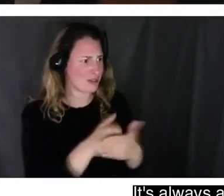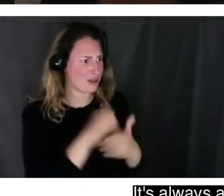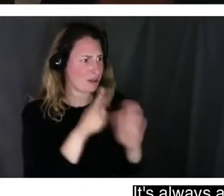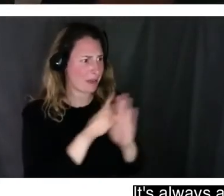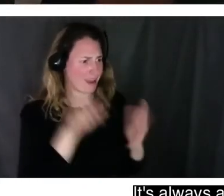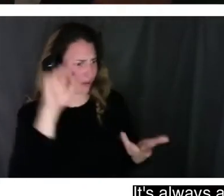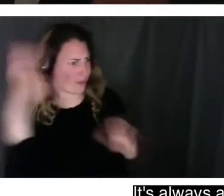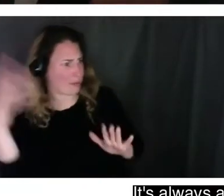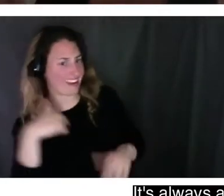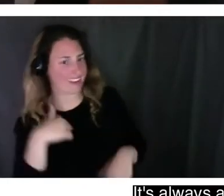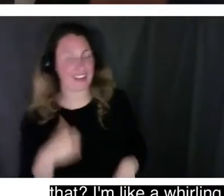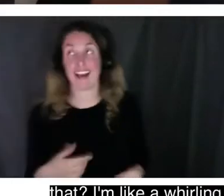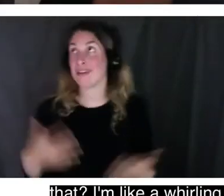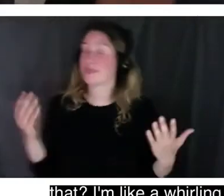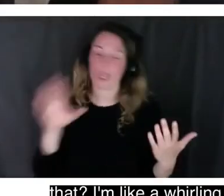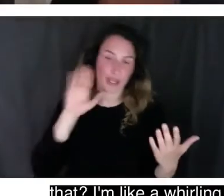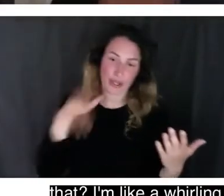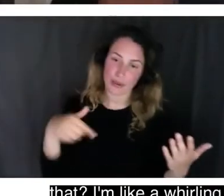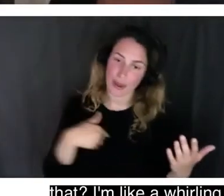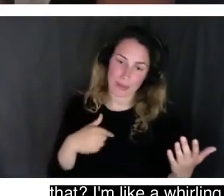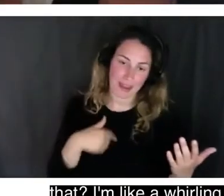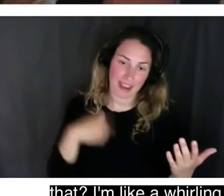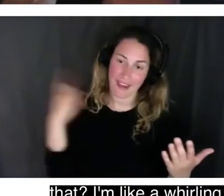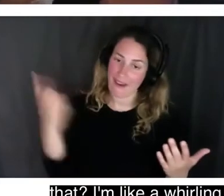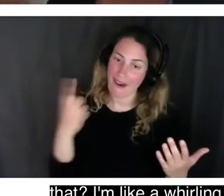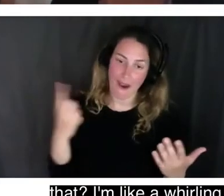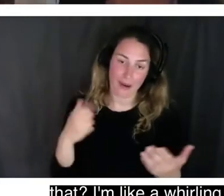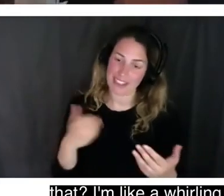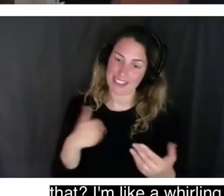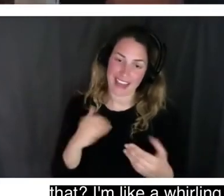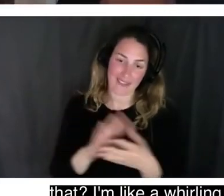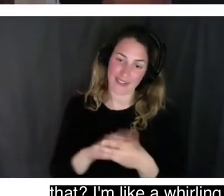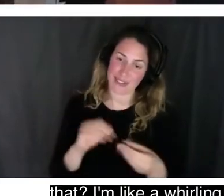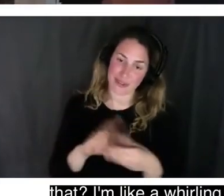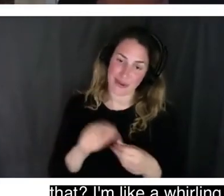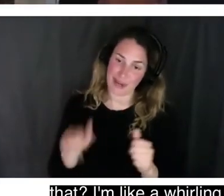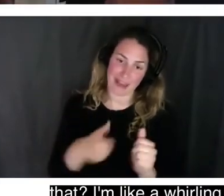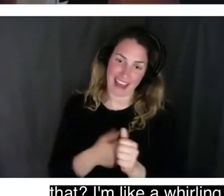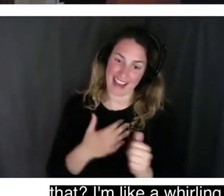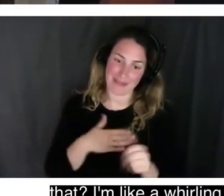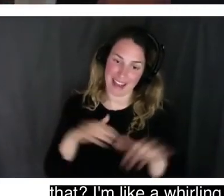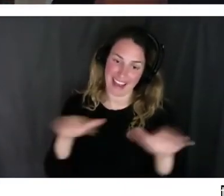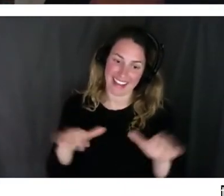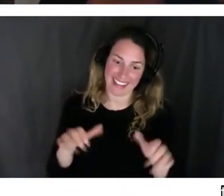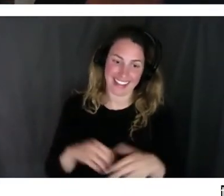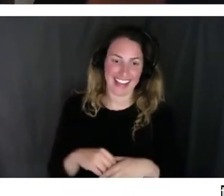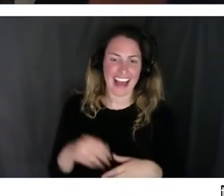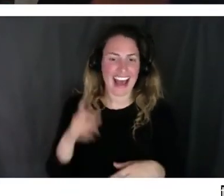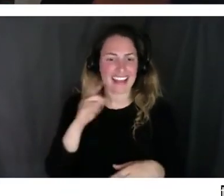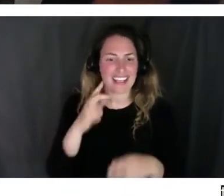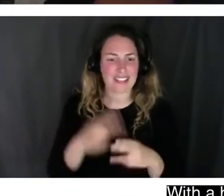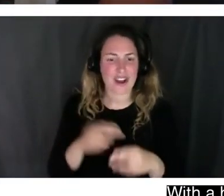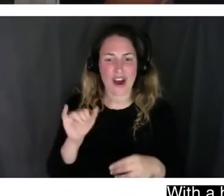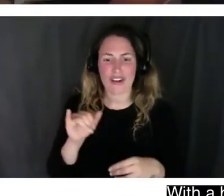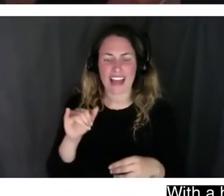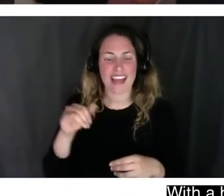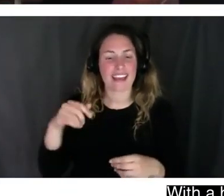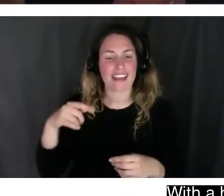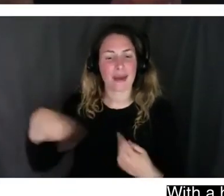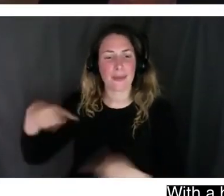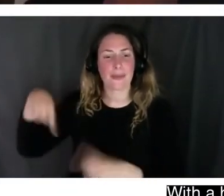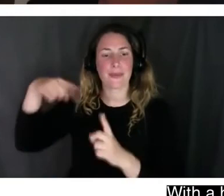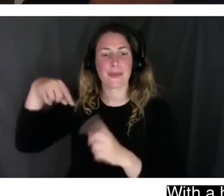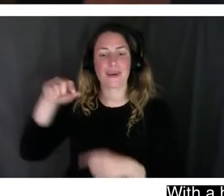always a story with me, Darren. You know that. I know that. I'm like a whirling dervish. Is that what they call it? Where you just like the Tasmanian devil?